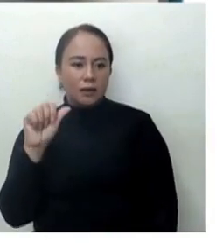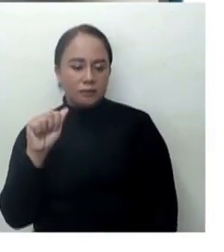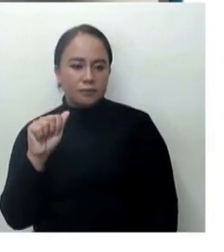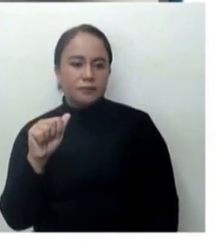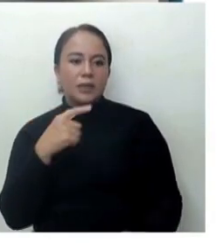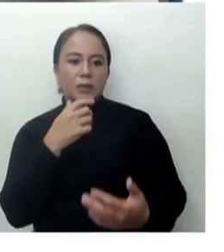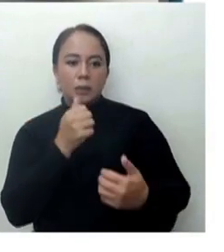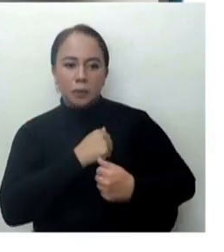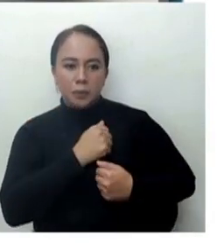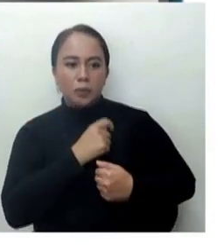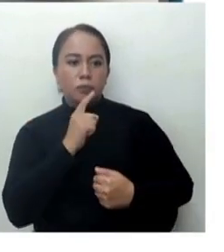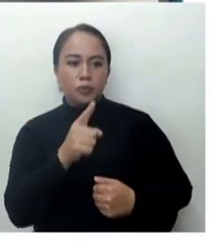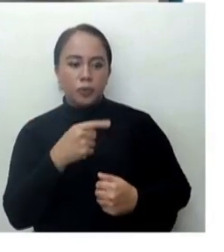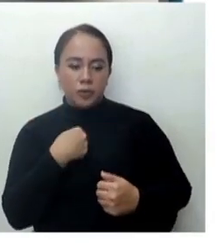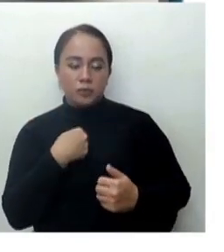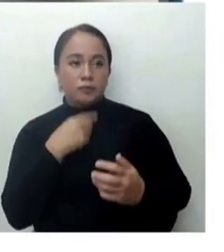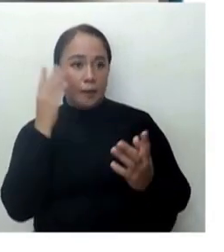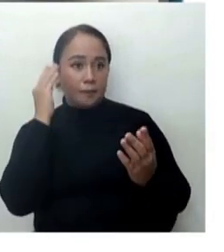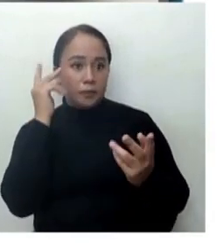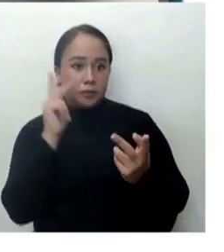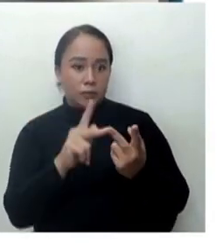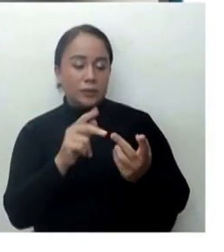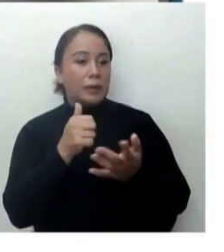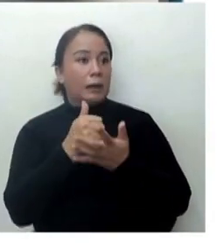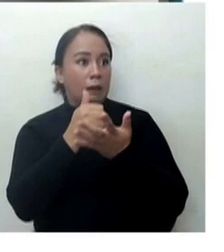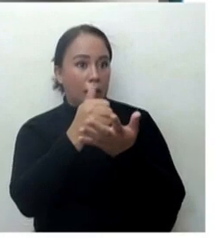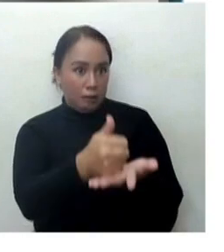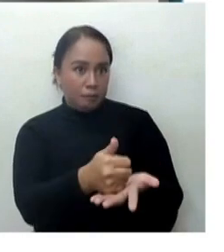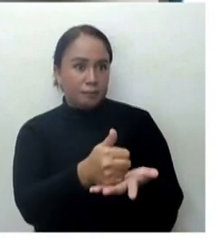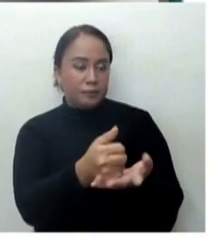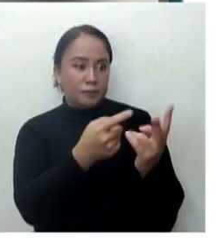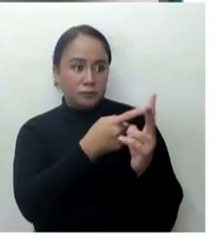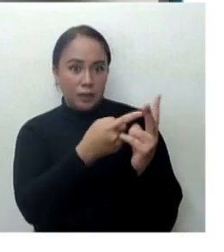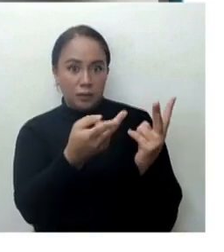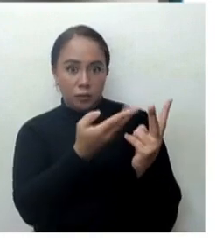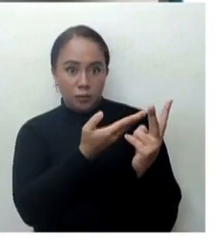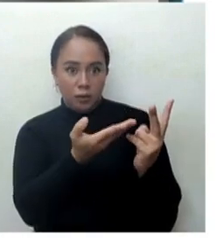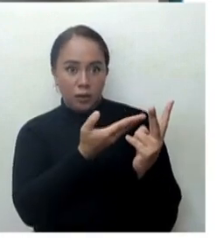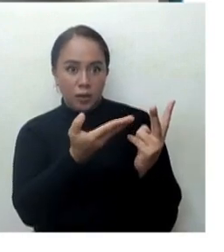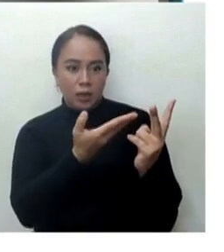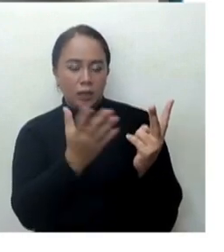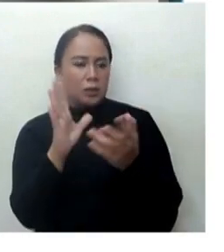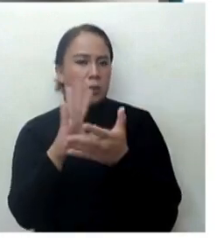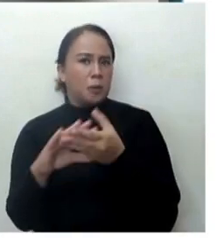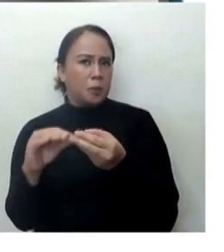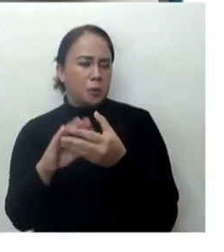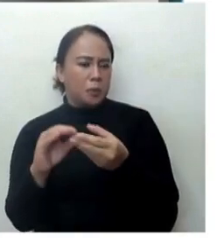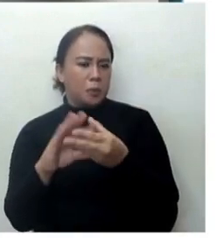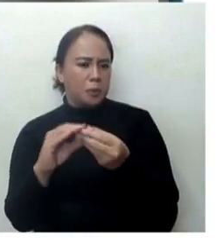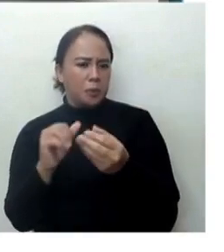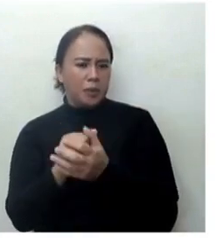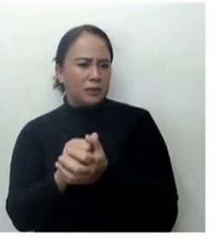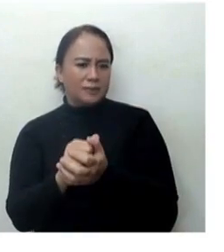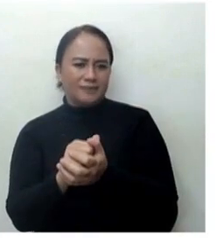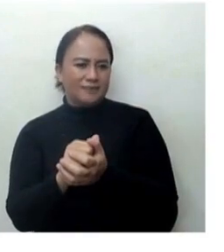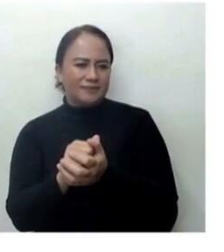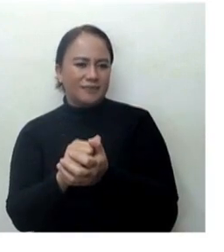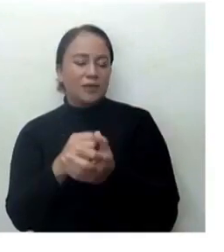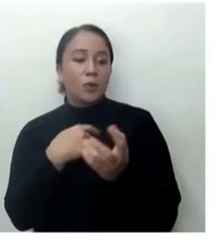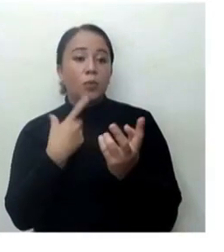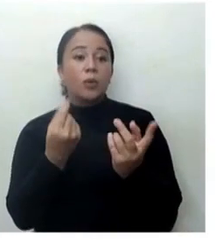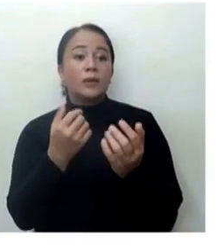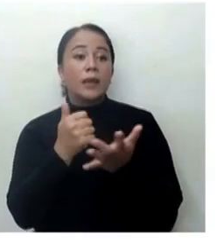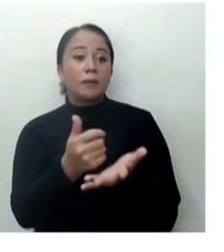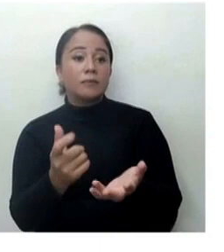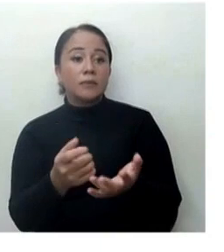that they are really intent on helping Jed and Jonila. And their version of helping Jed and Jonila is actually filing cases